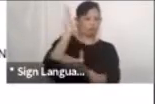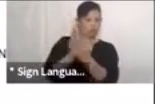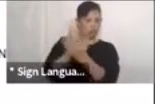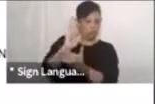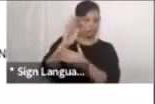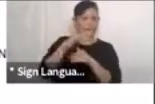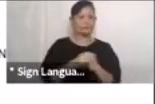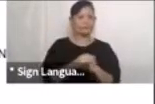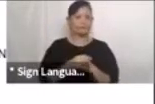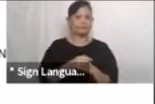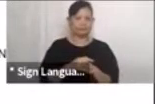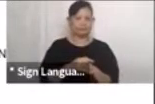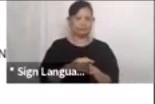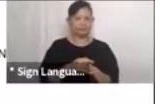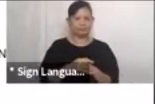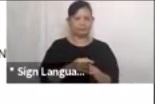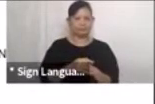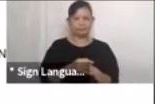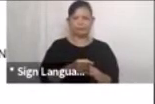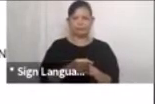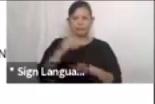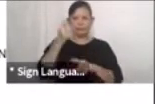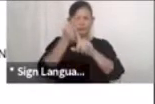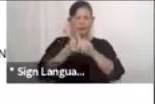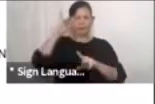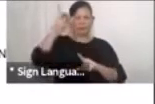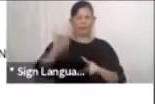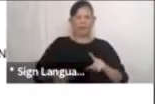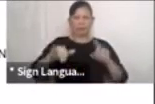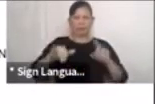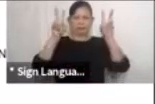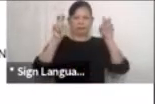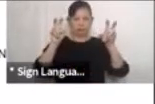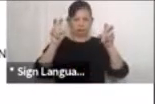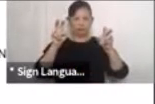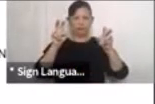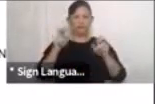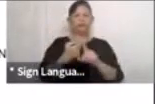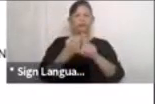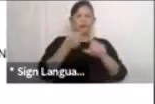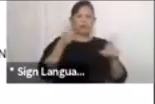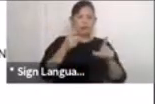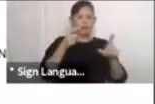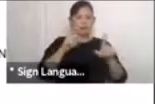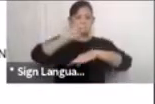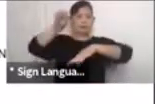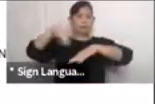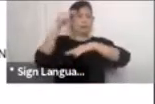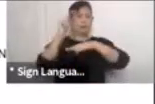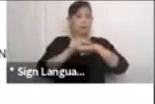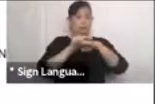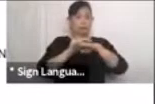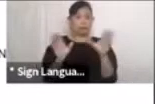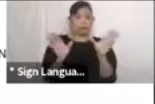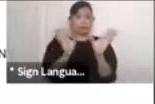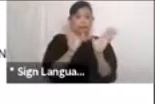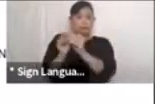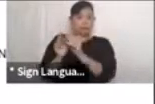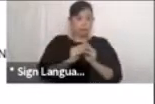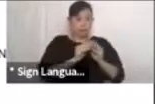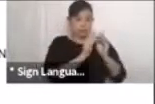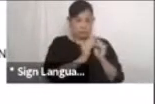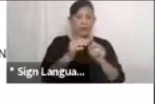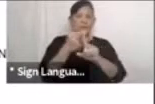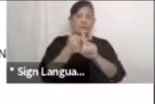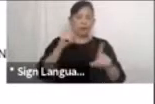So the methodology based on these issues we identified through the national consultation we did with the Sri Lanka Central Federation for